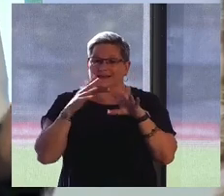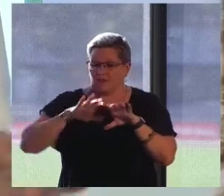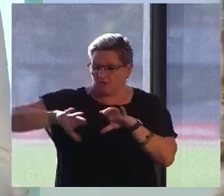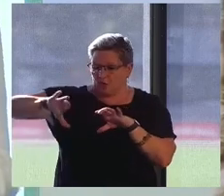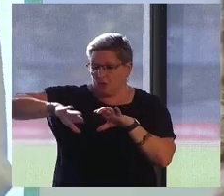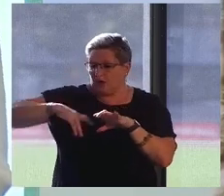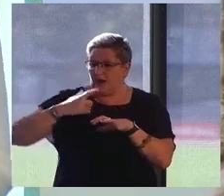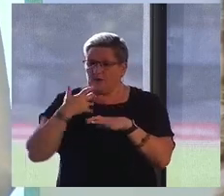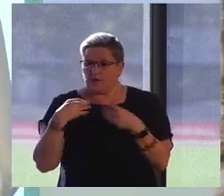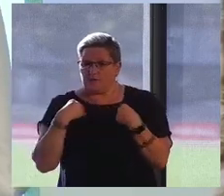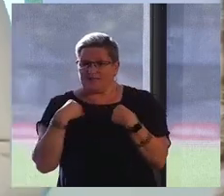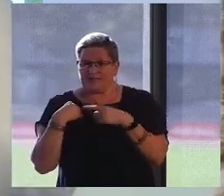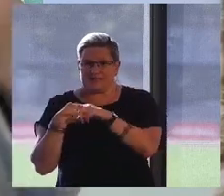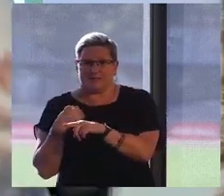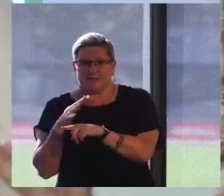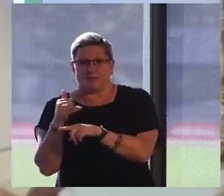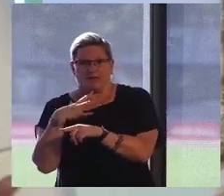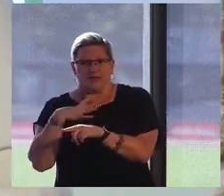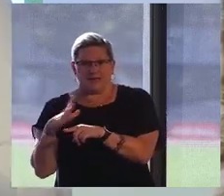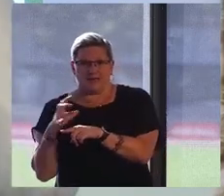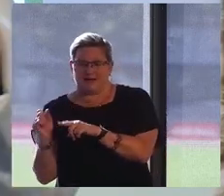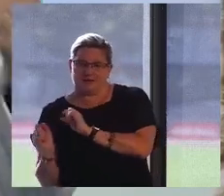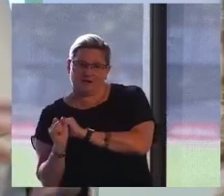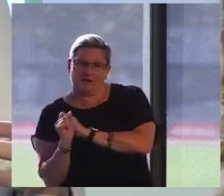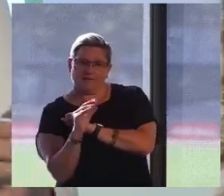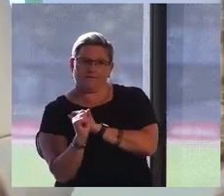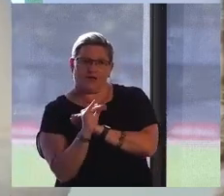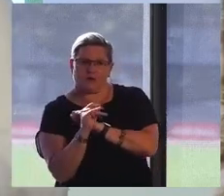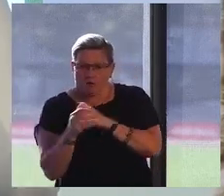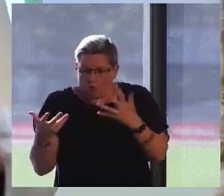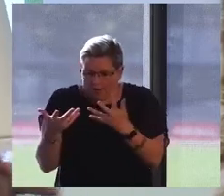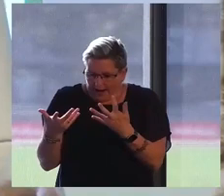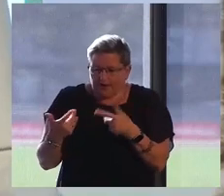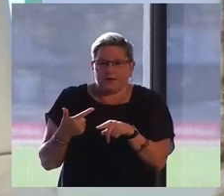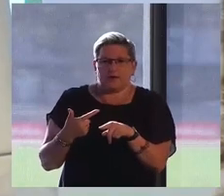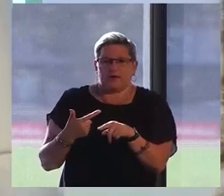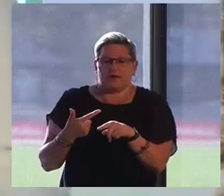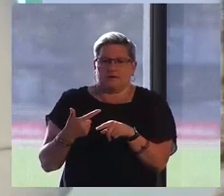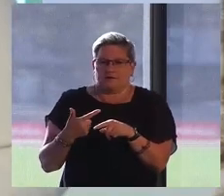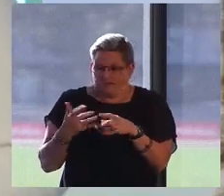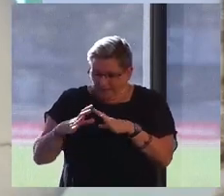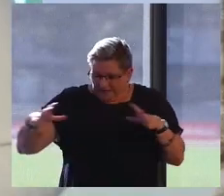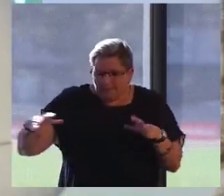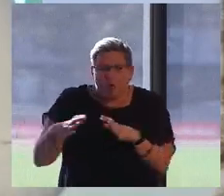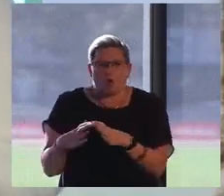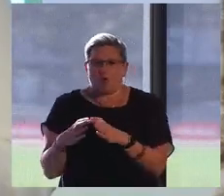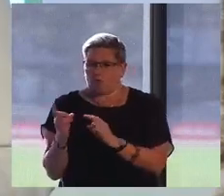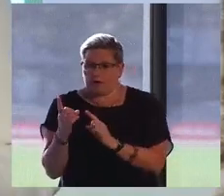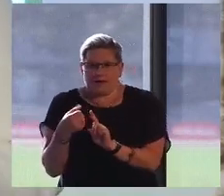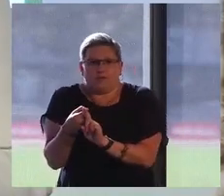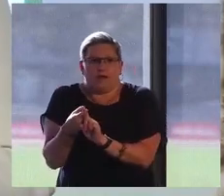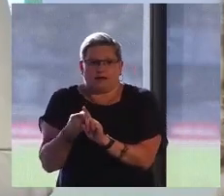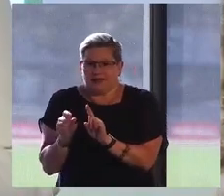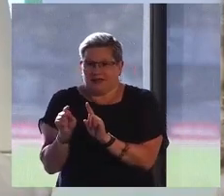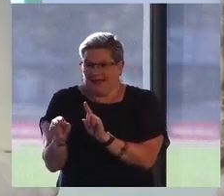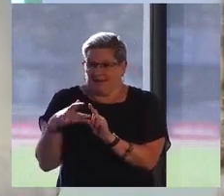it, that can put out information about where they're going to be, how big they're going to be, what the impact will be. There's been a